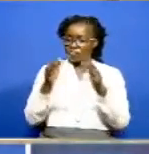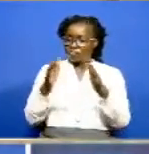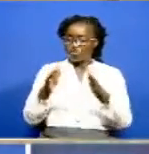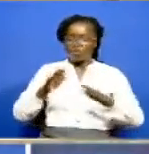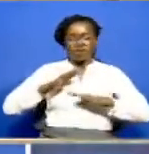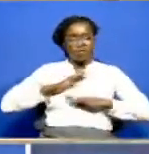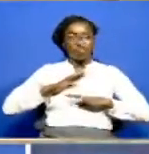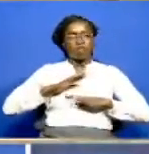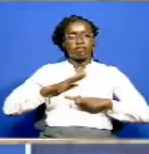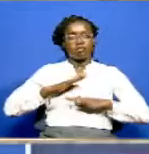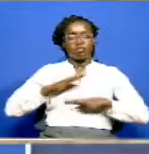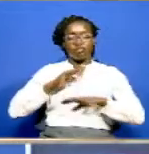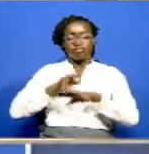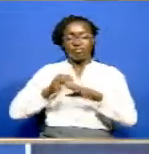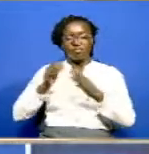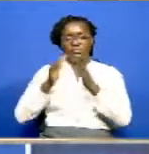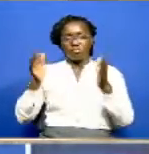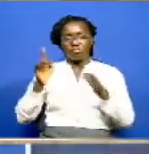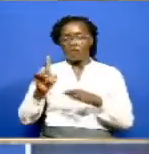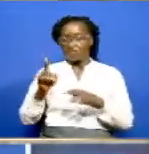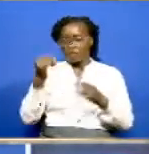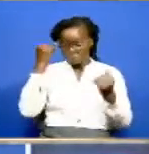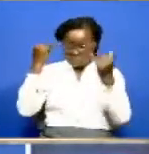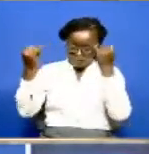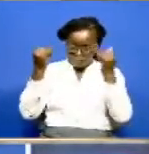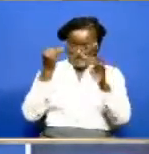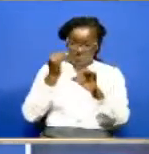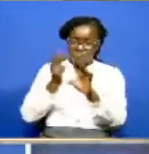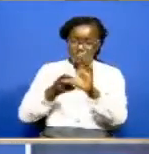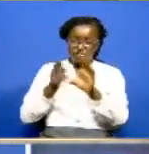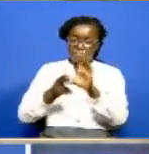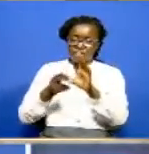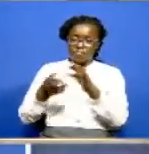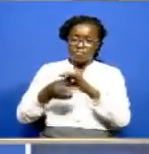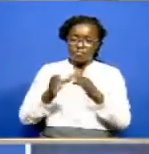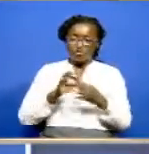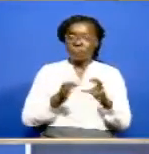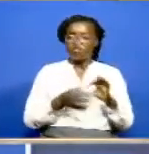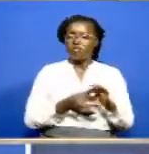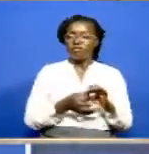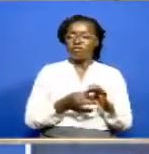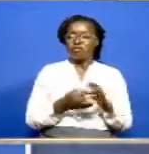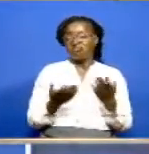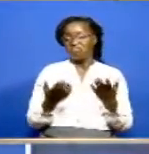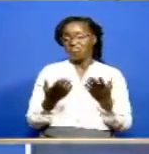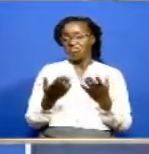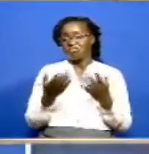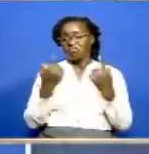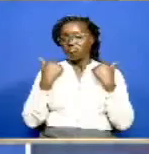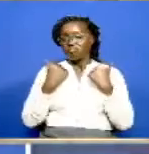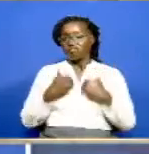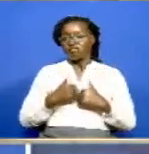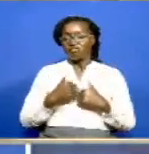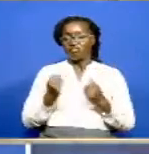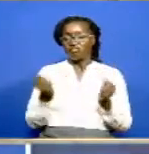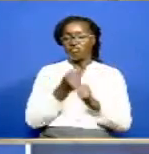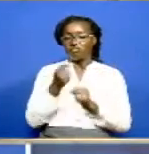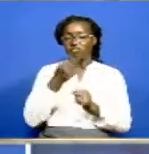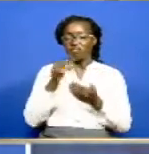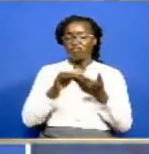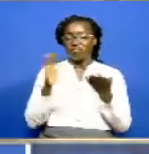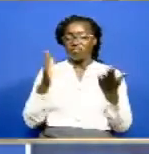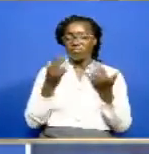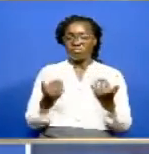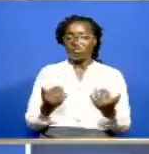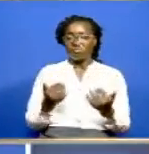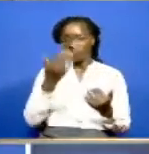We'll call it a big one. Now, the idea is to participate in the Olympics. Might be on the medal side. I can't give much right now, because we also